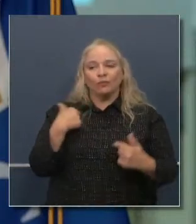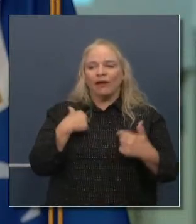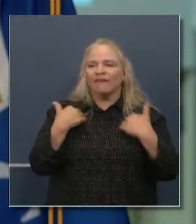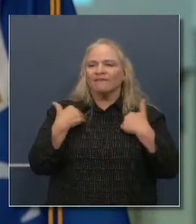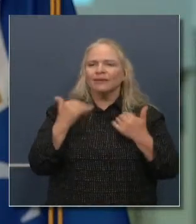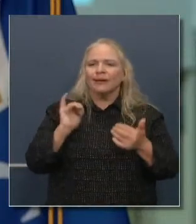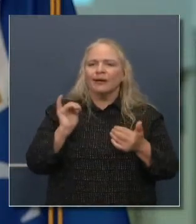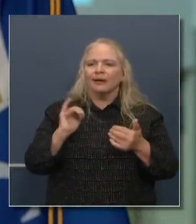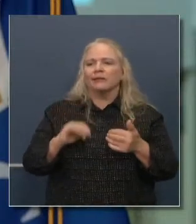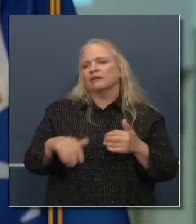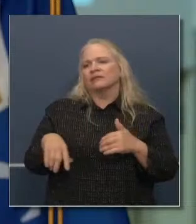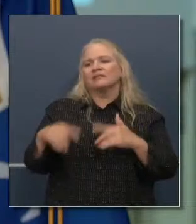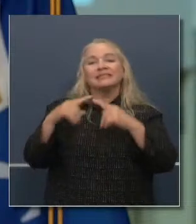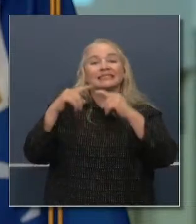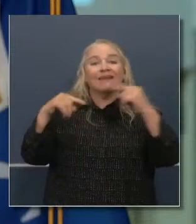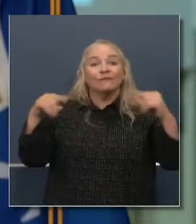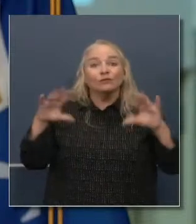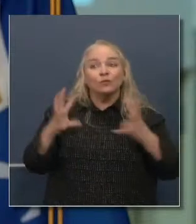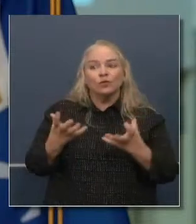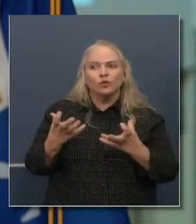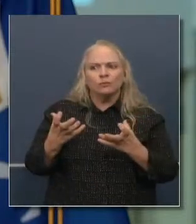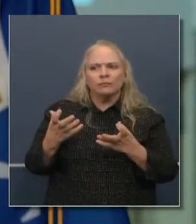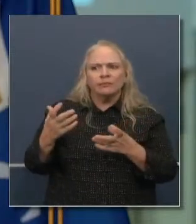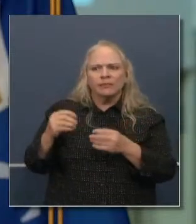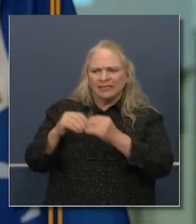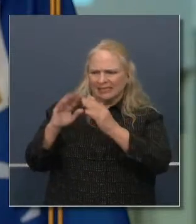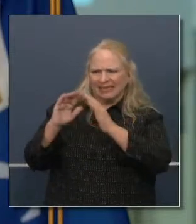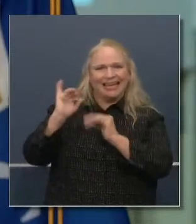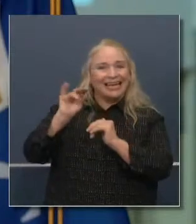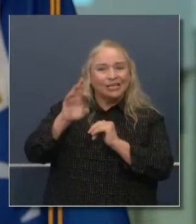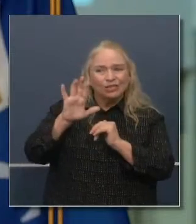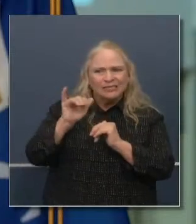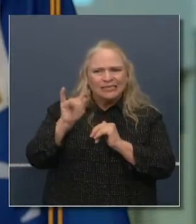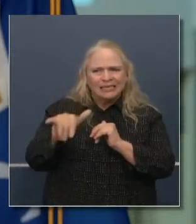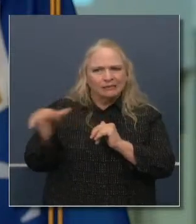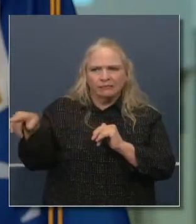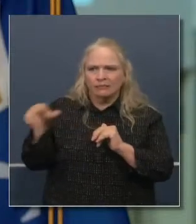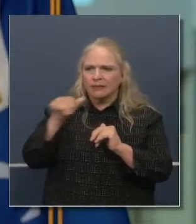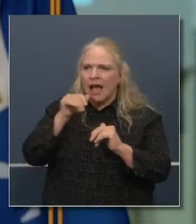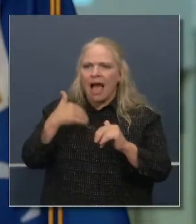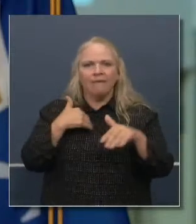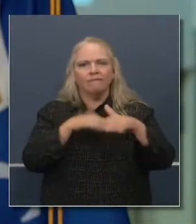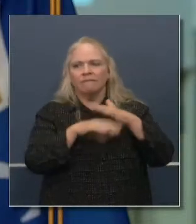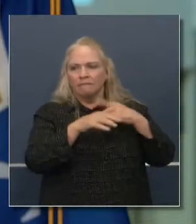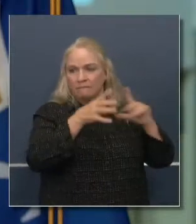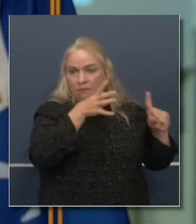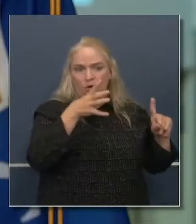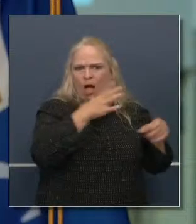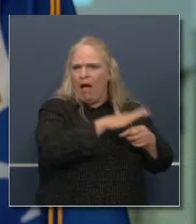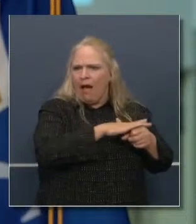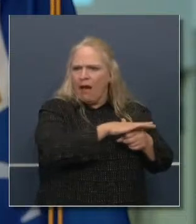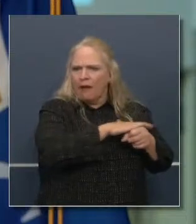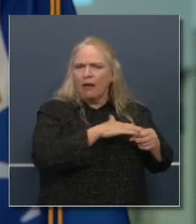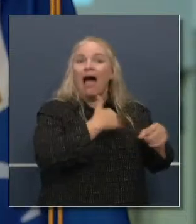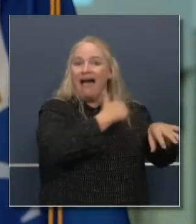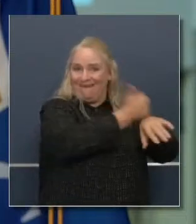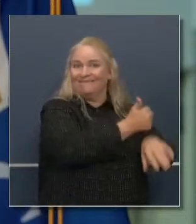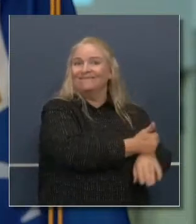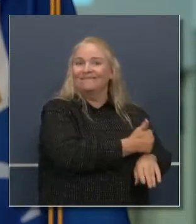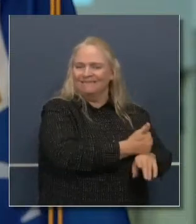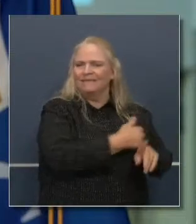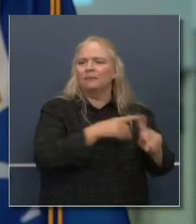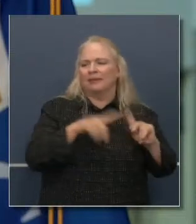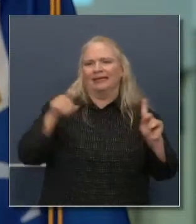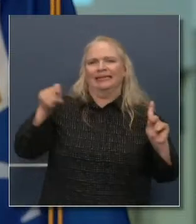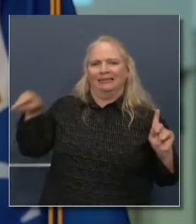within urban settings that were also under-resourced. So not just in rural parts of the state, not only in remote parts of the state, but also